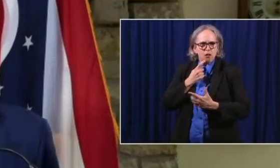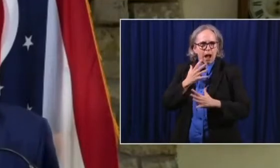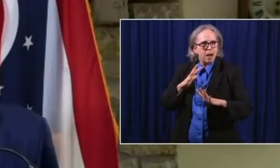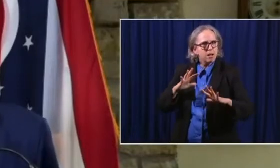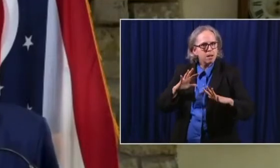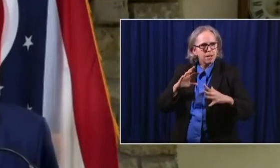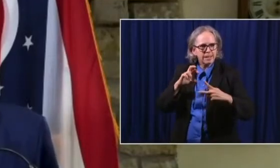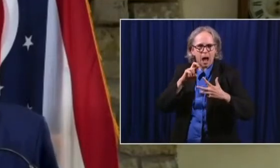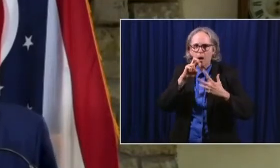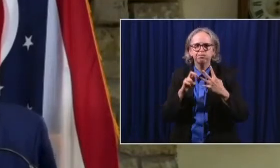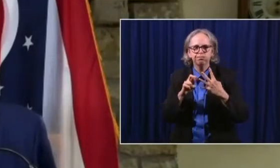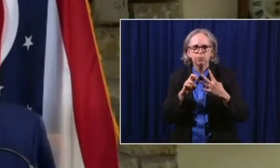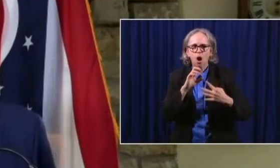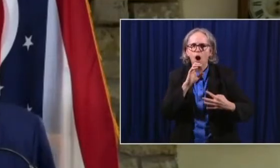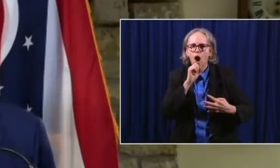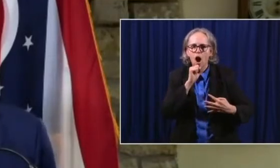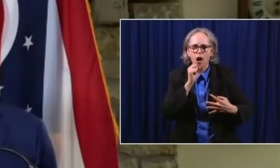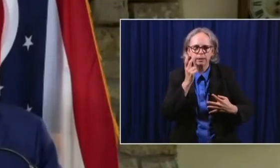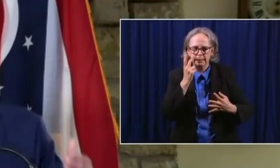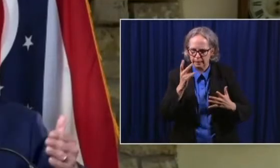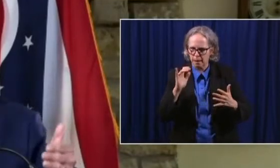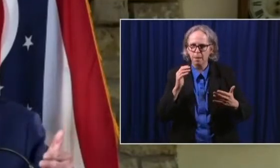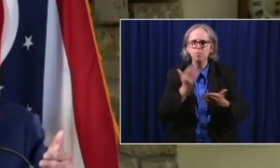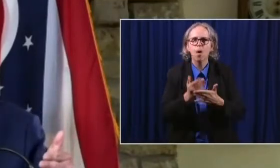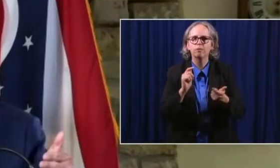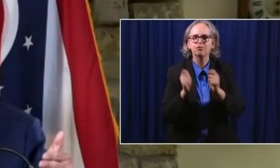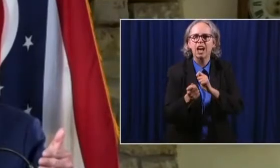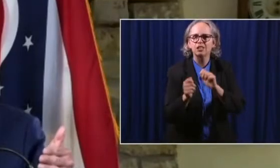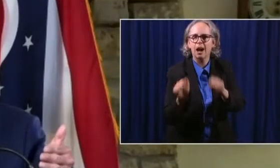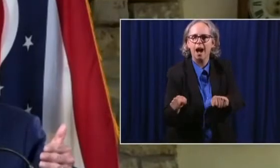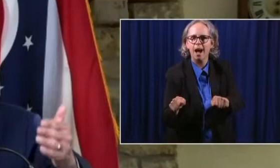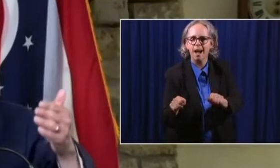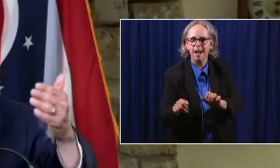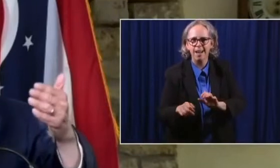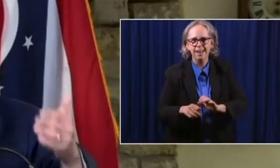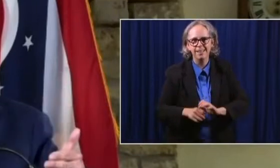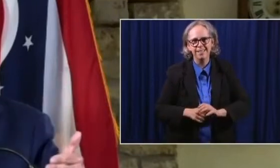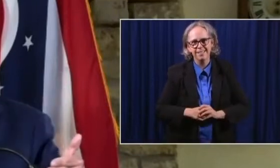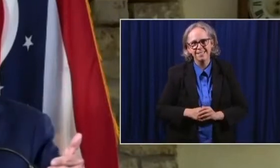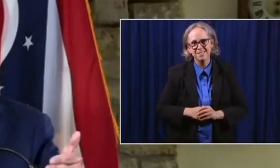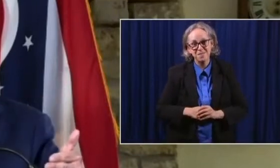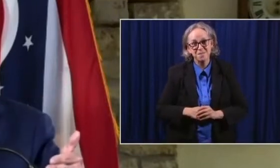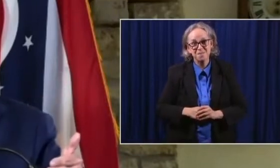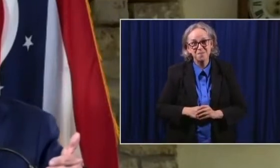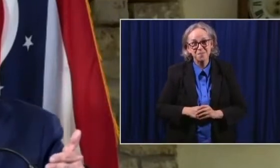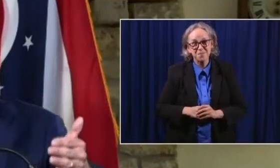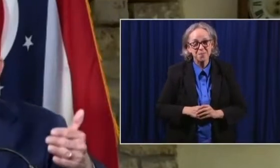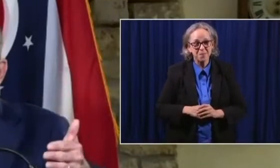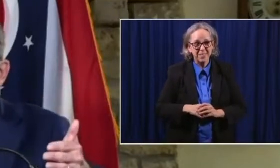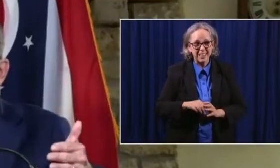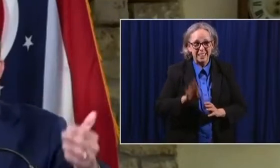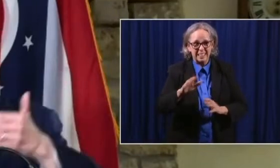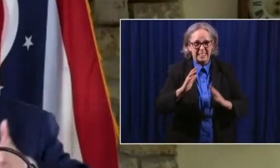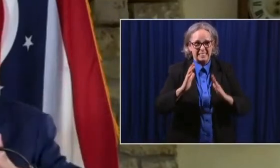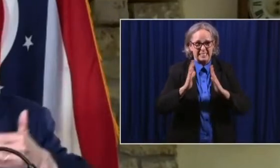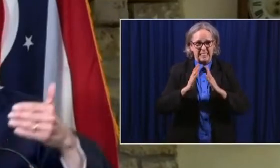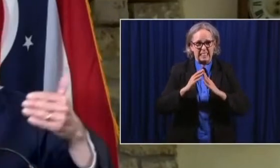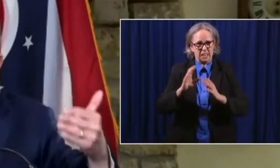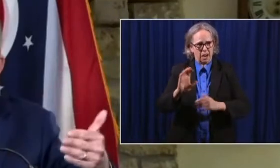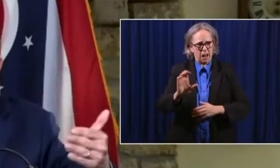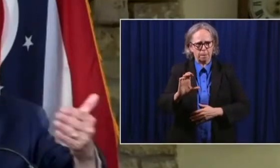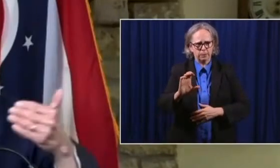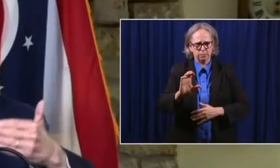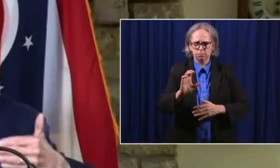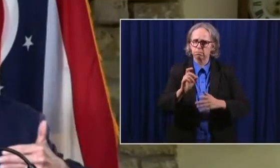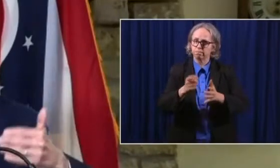a change when Franklin County when the city of Columbus put on a mask order, then we put on a